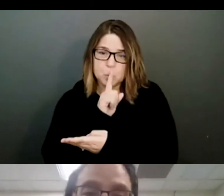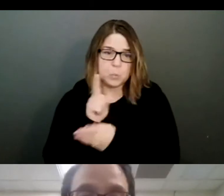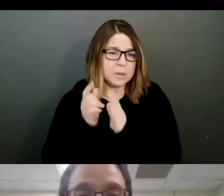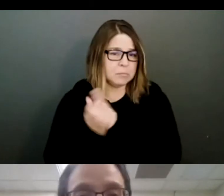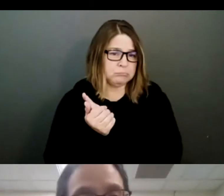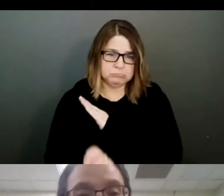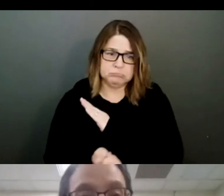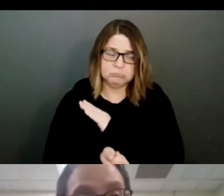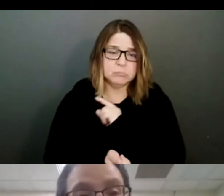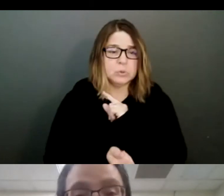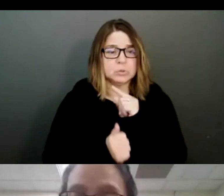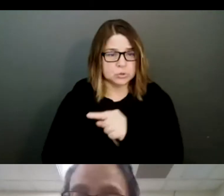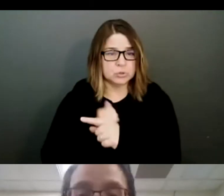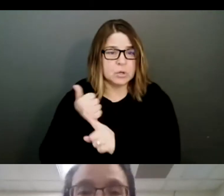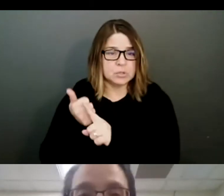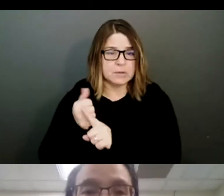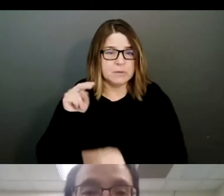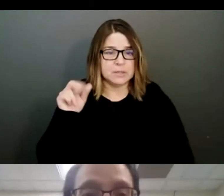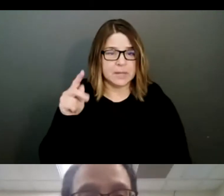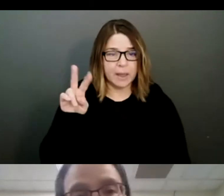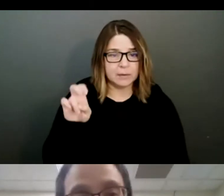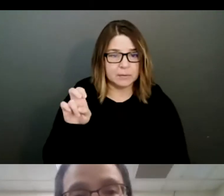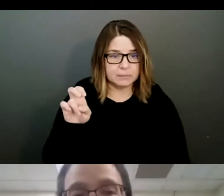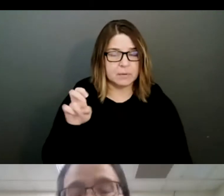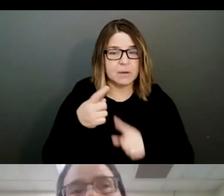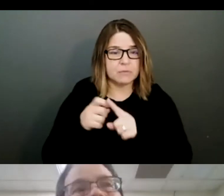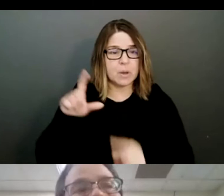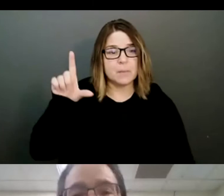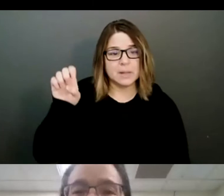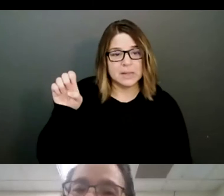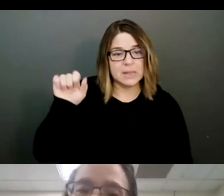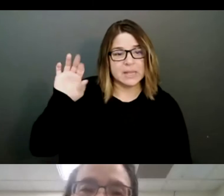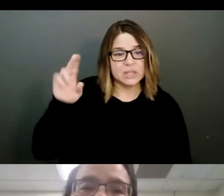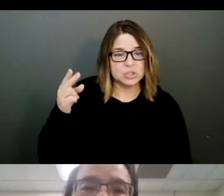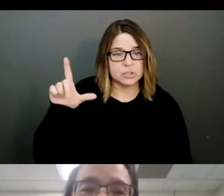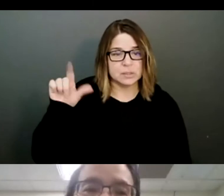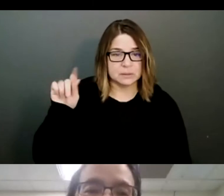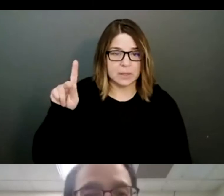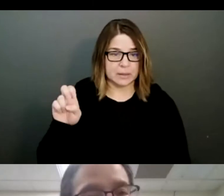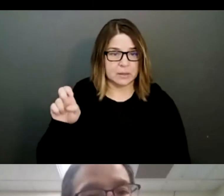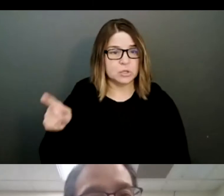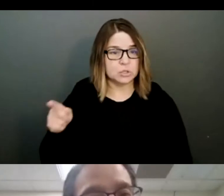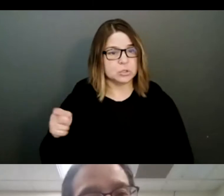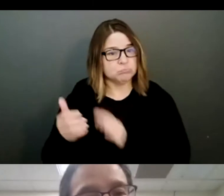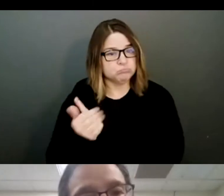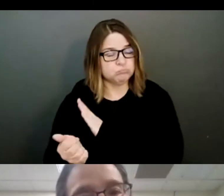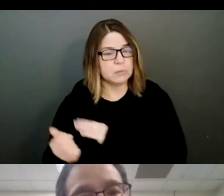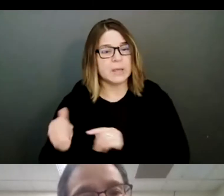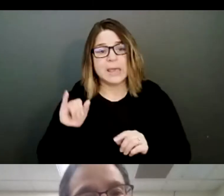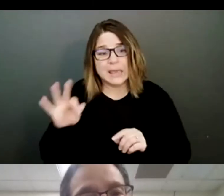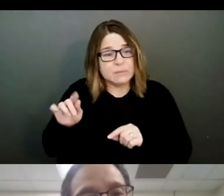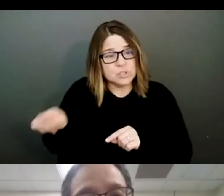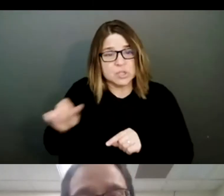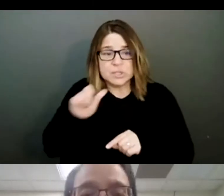this, because she's a Native woman from Leech Lake. She's really good at doing that. But if we didn't have her